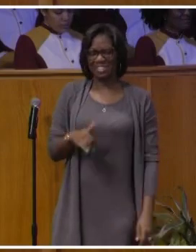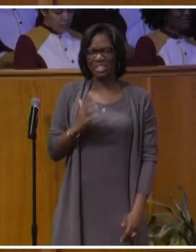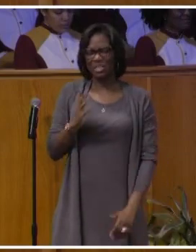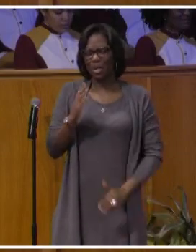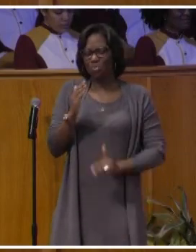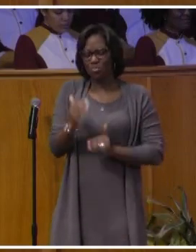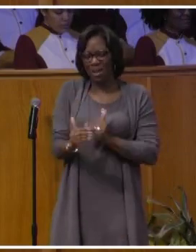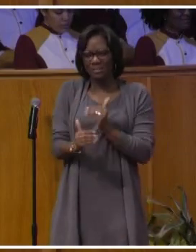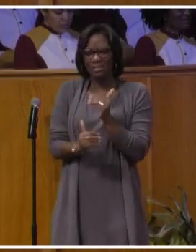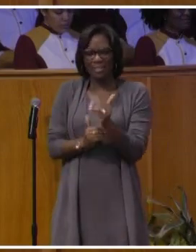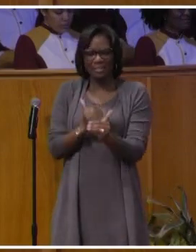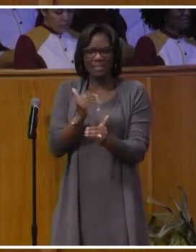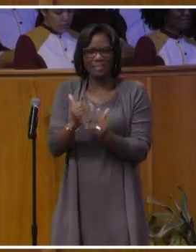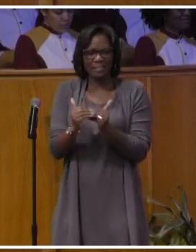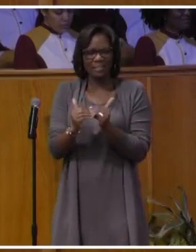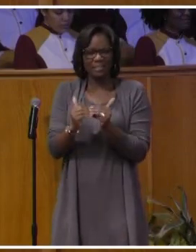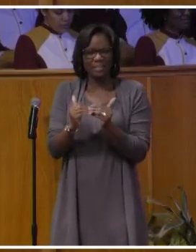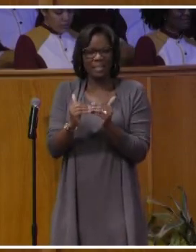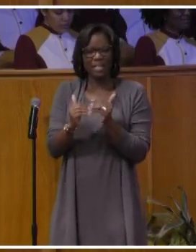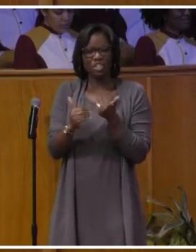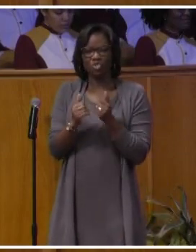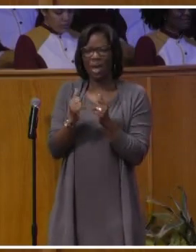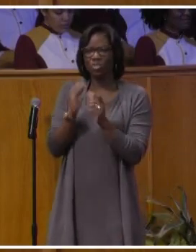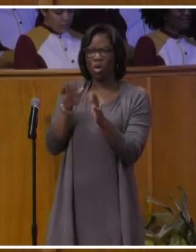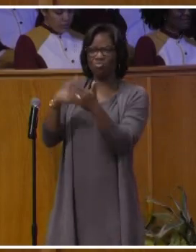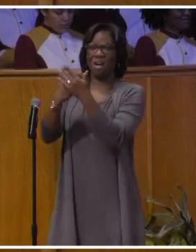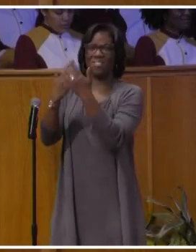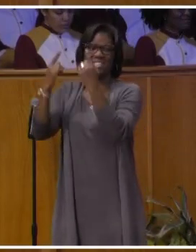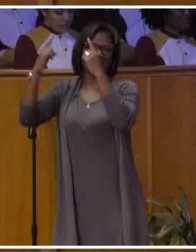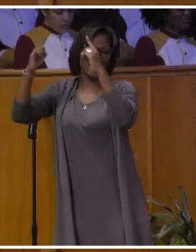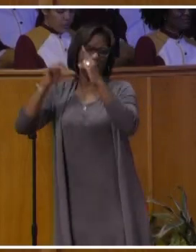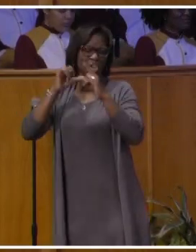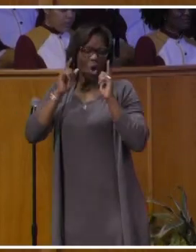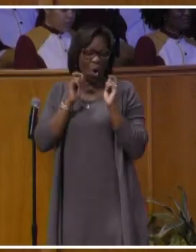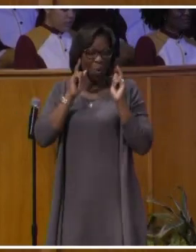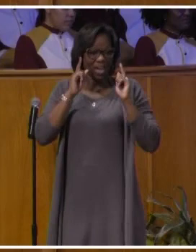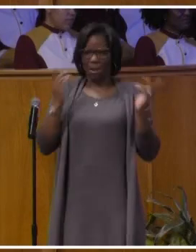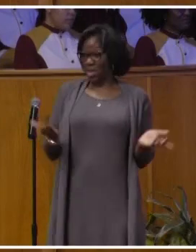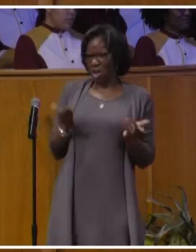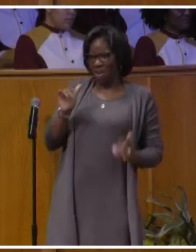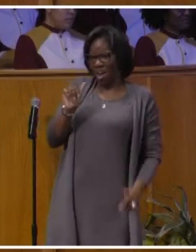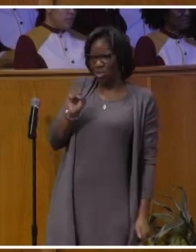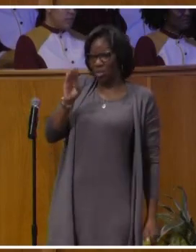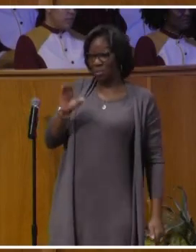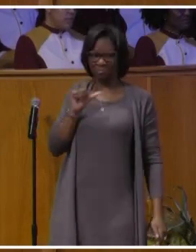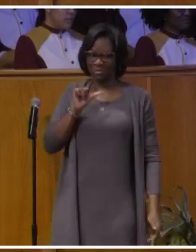a process to prominence. You don't just wake up at Alfred Street.